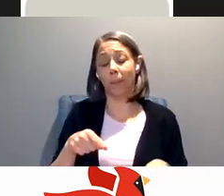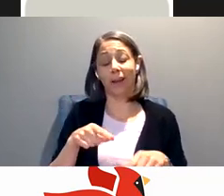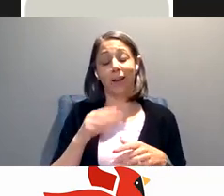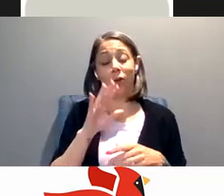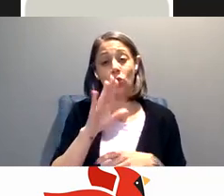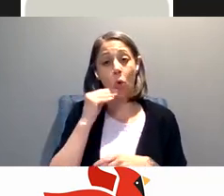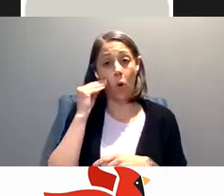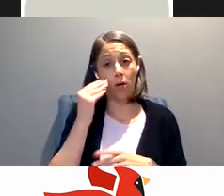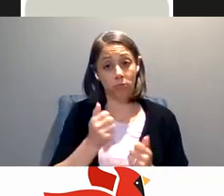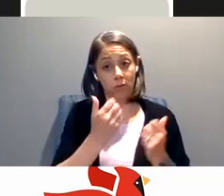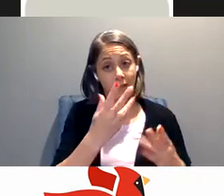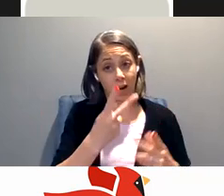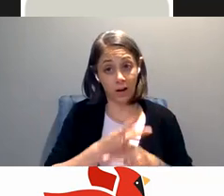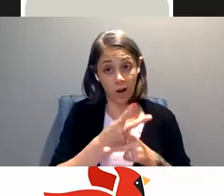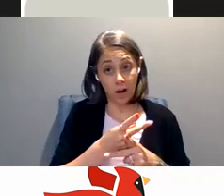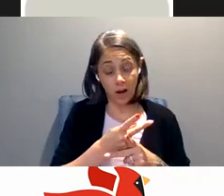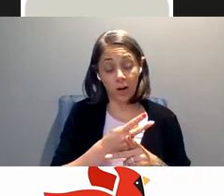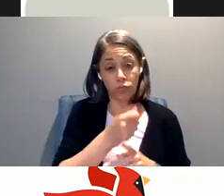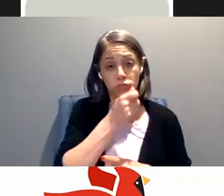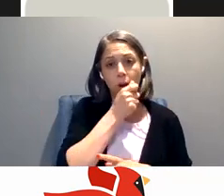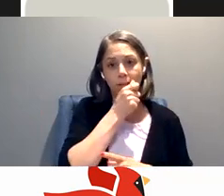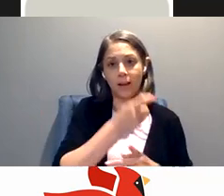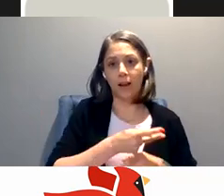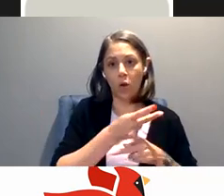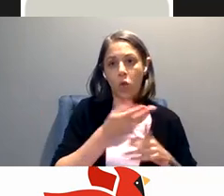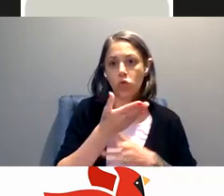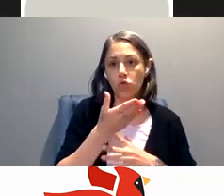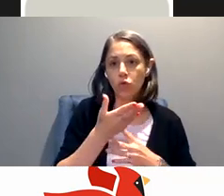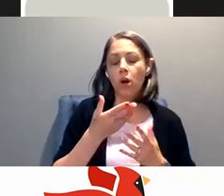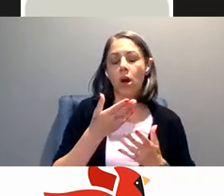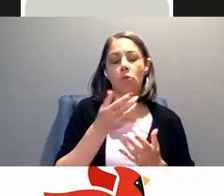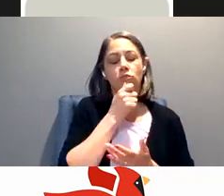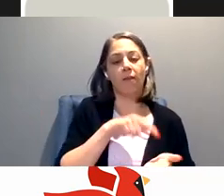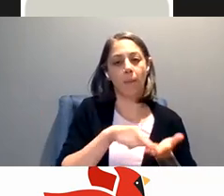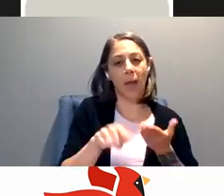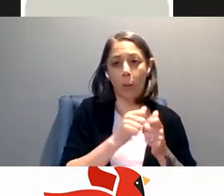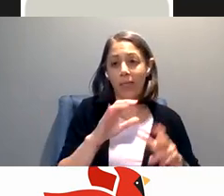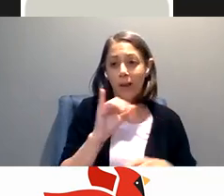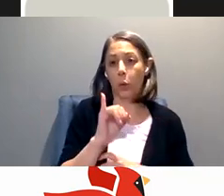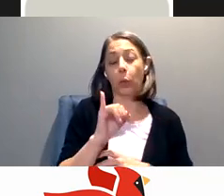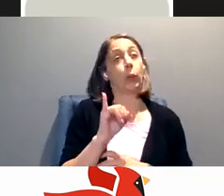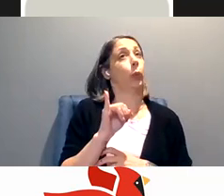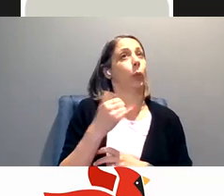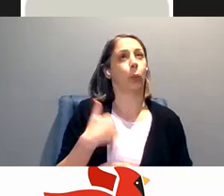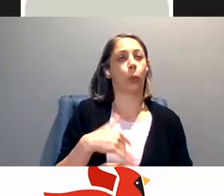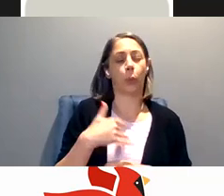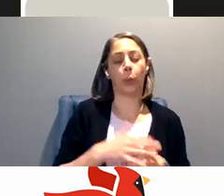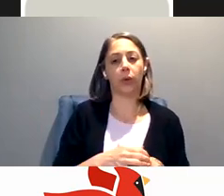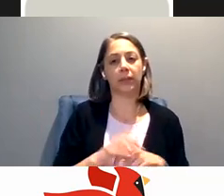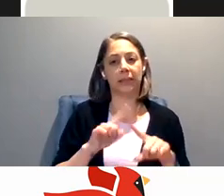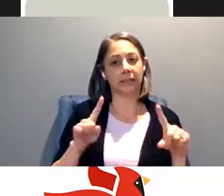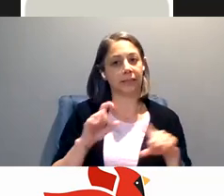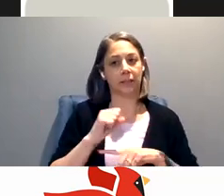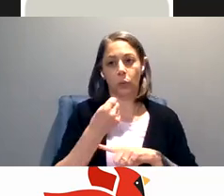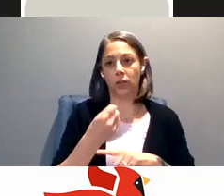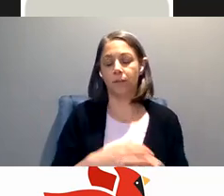providing care, in a private manner through private pay without insurance is a whole different ballgame. And so